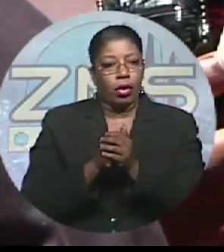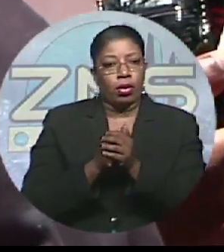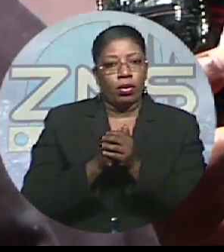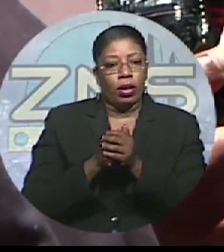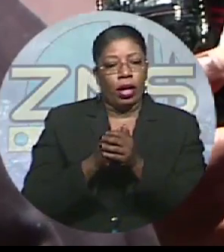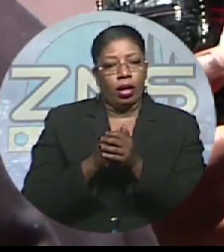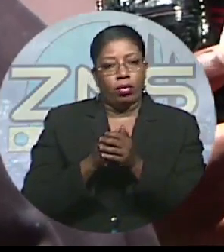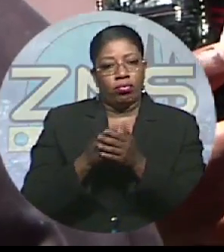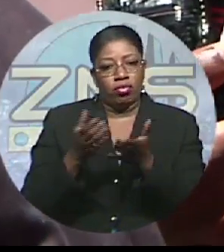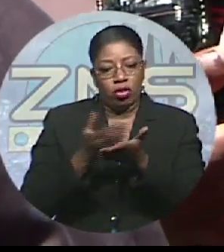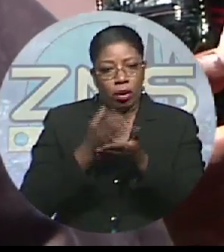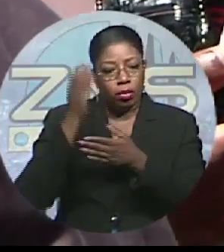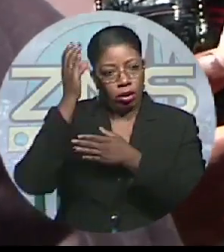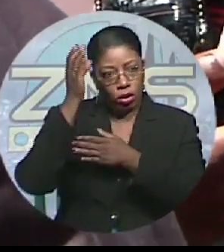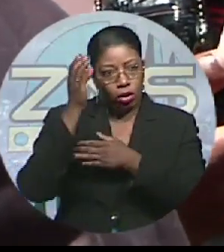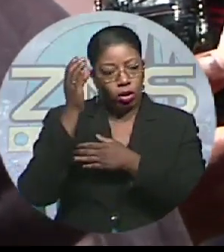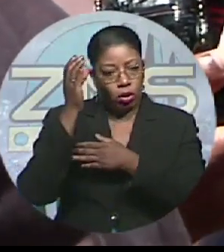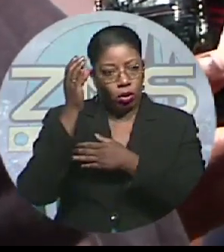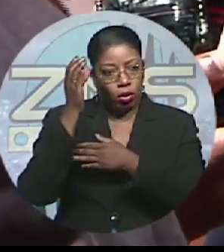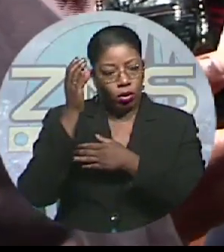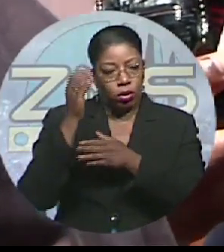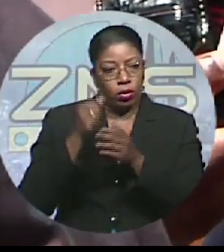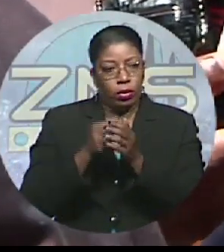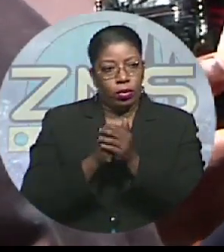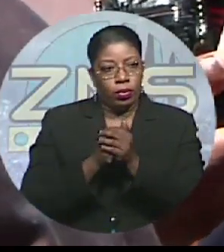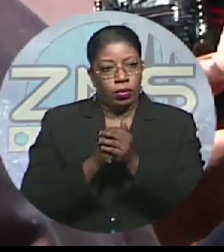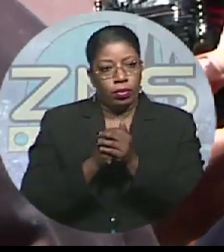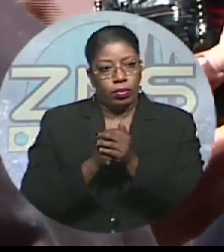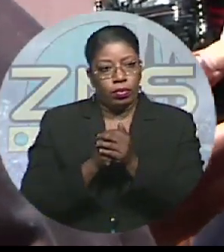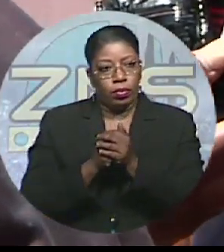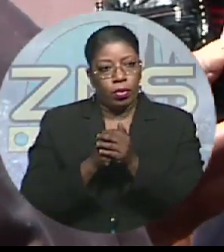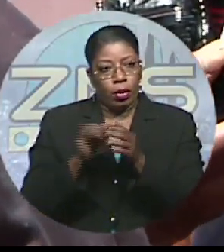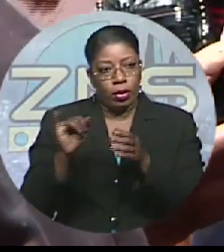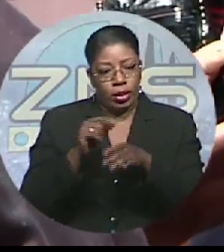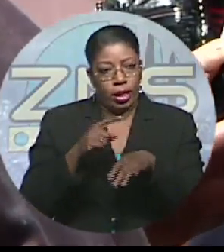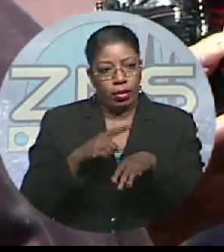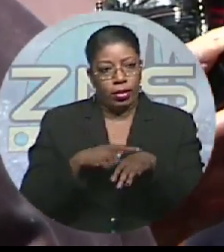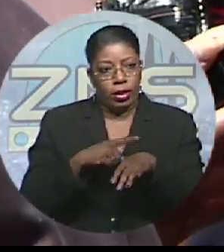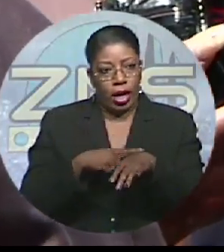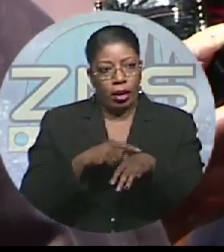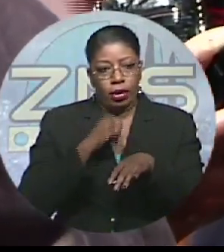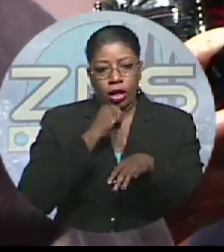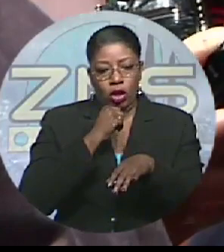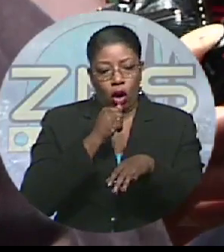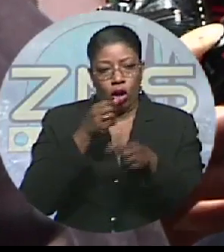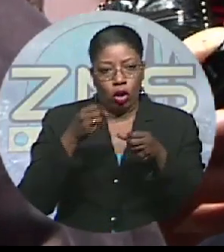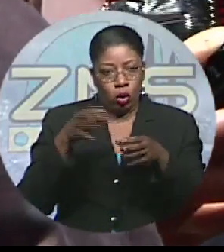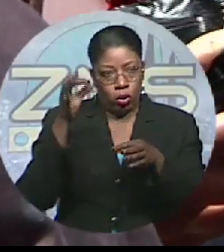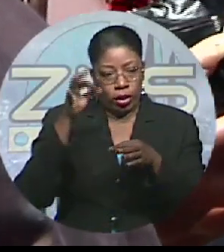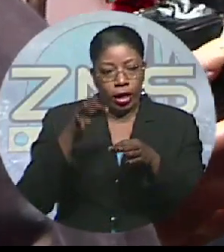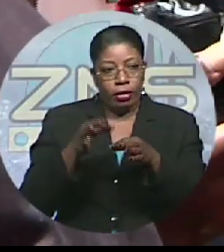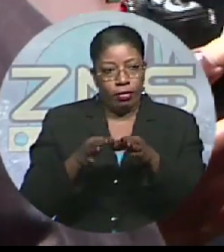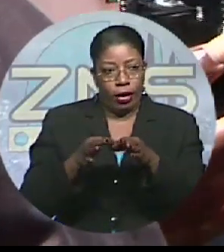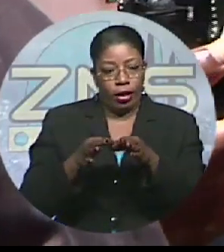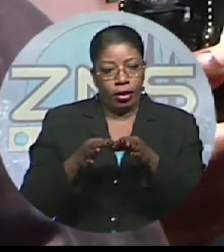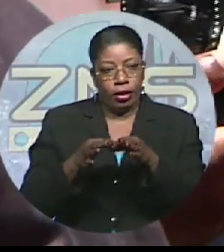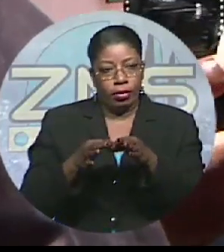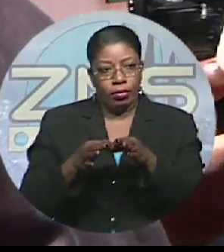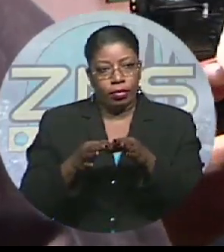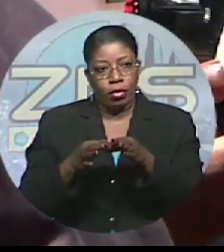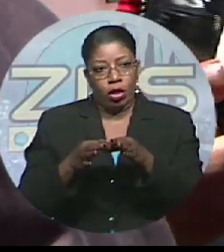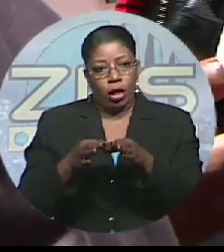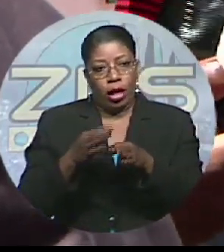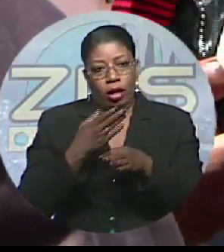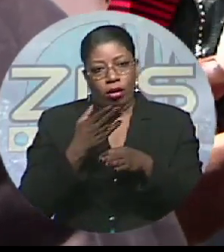for everyone, inclusive of the brands. But at the same time, they have not lost faith. And they have a view